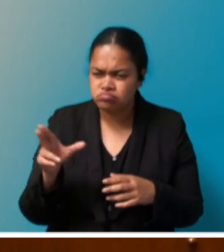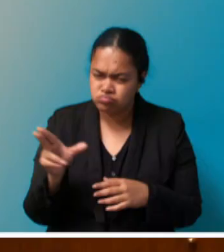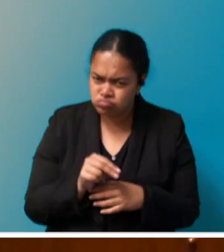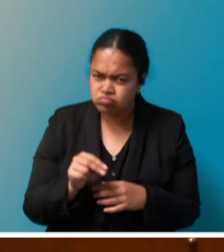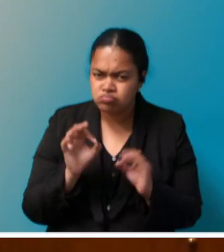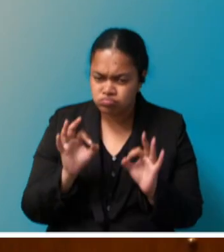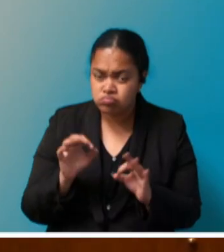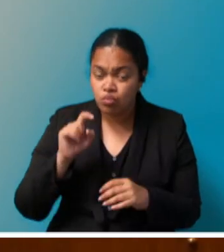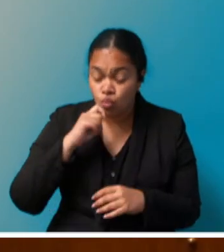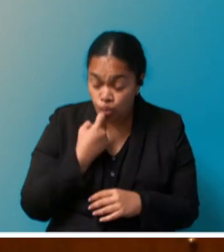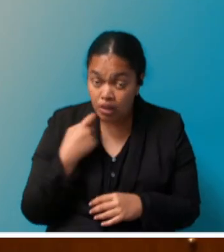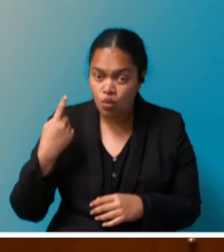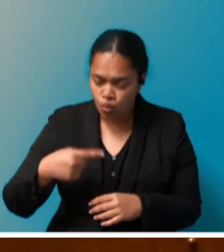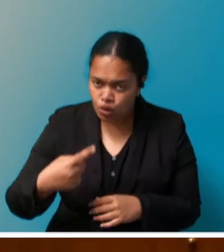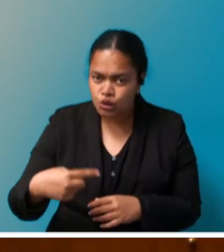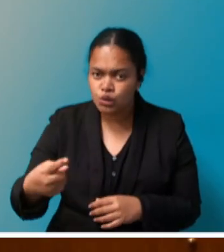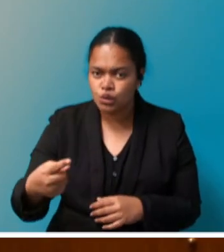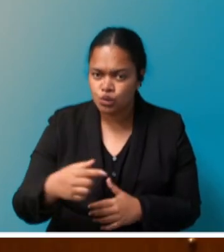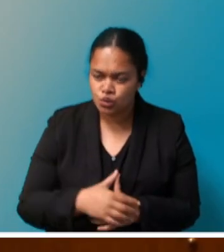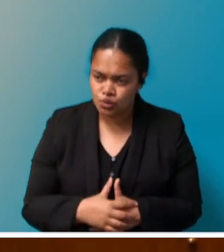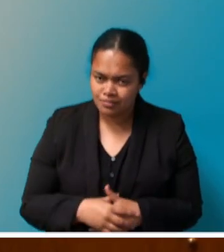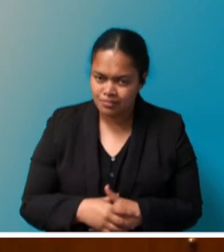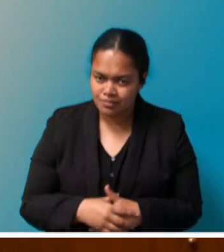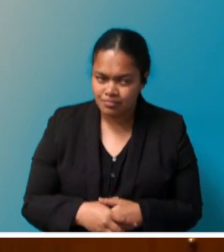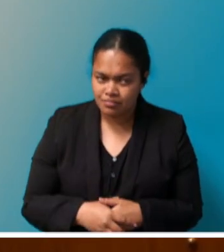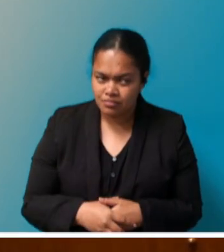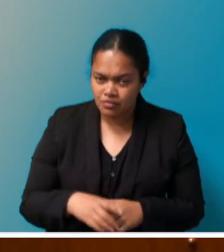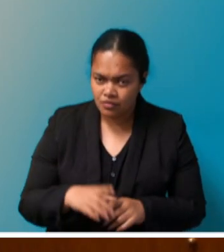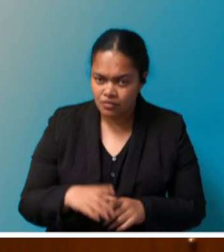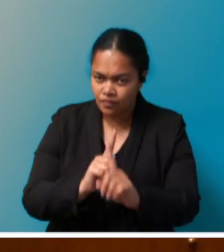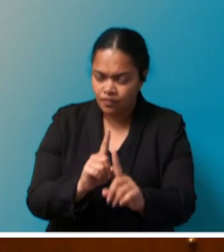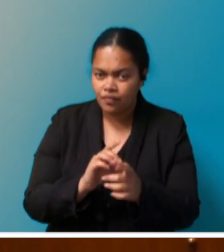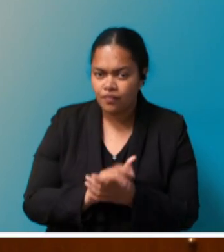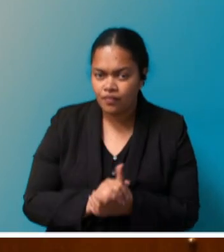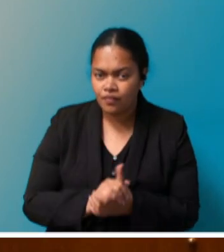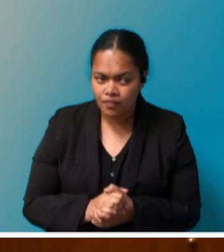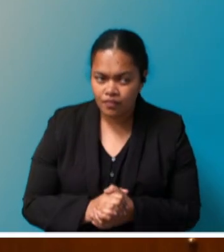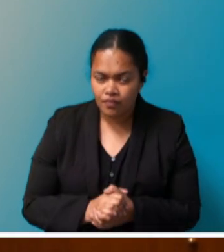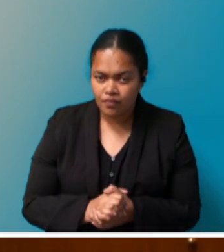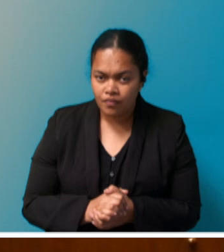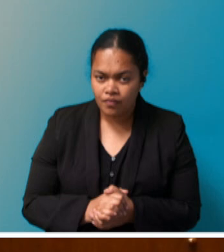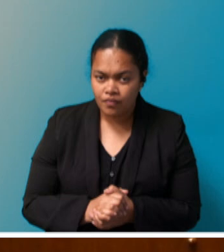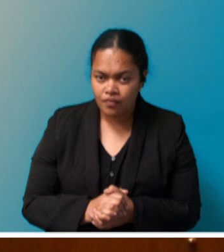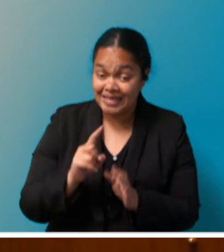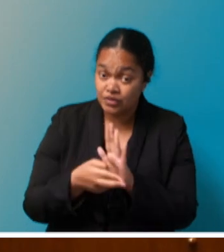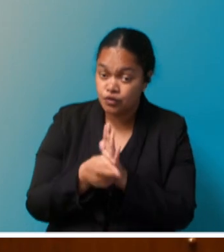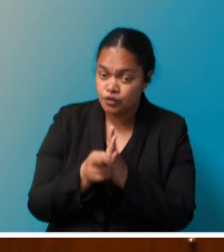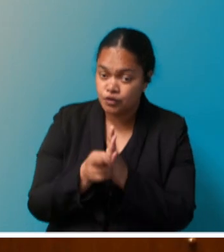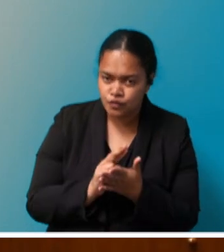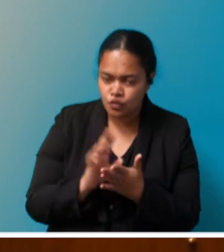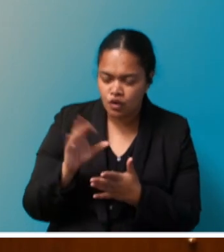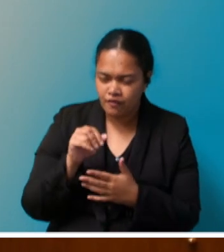have been and will continue to be strictly adhered to in the compilation and review of this